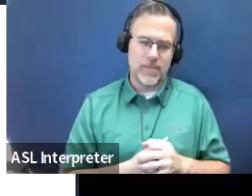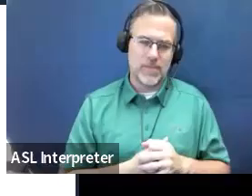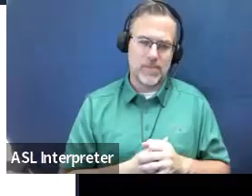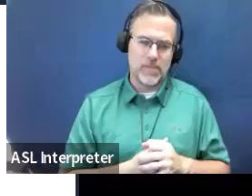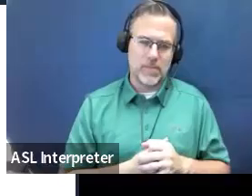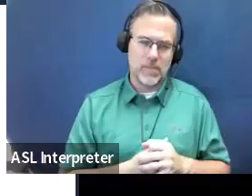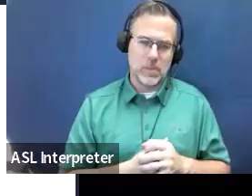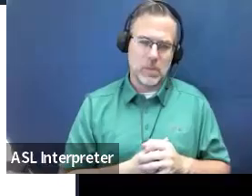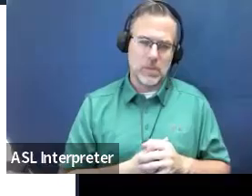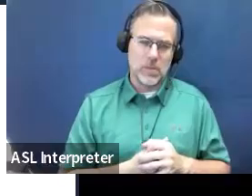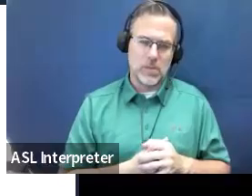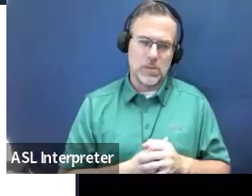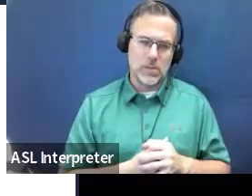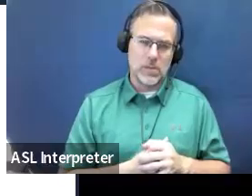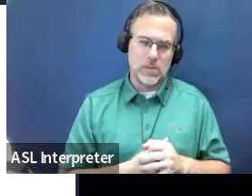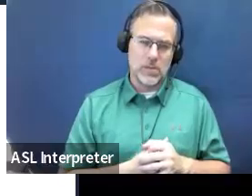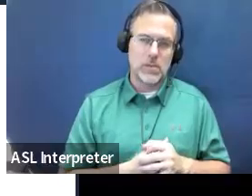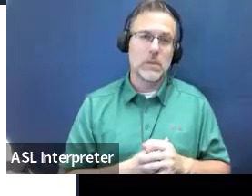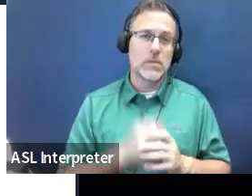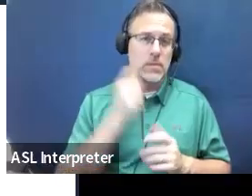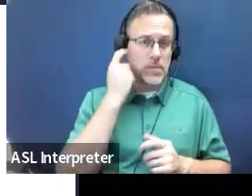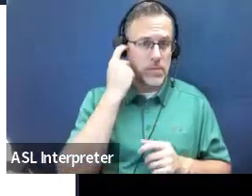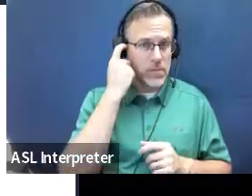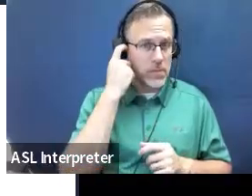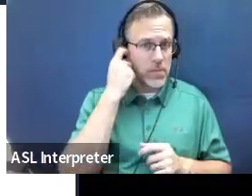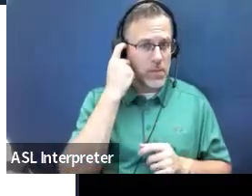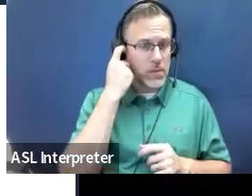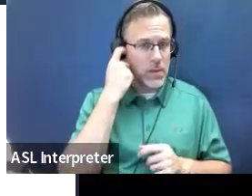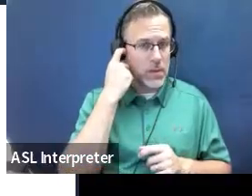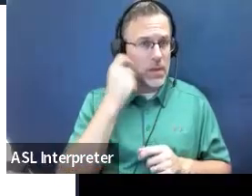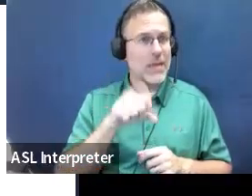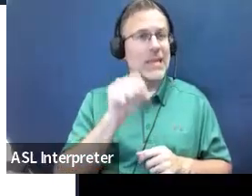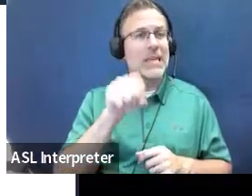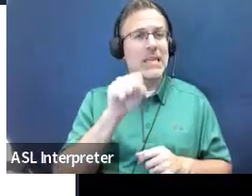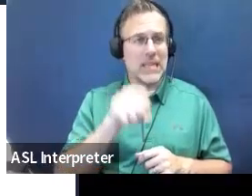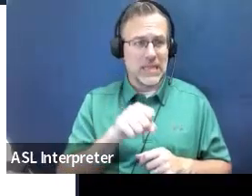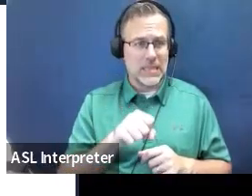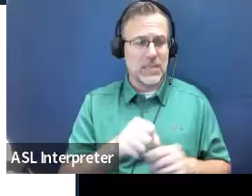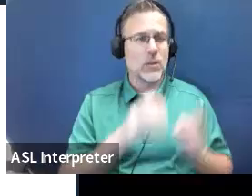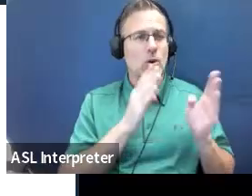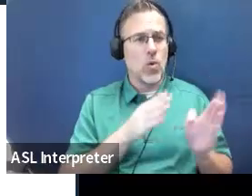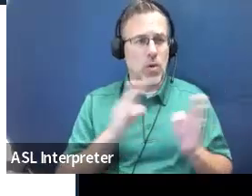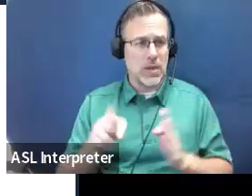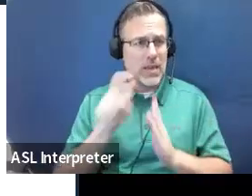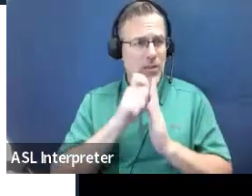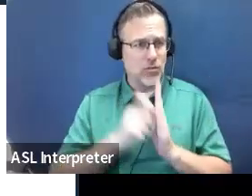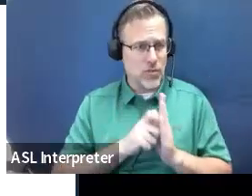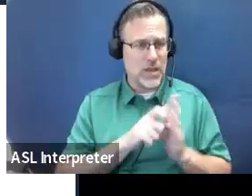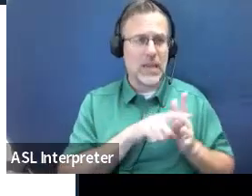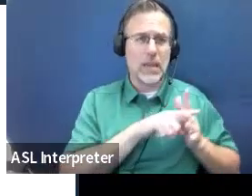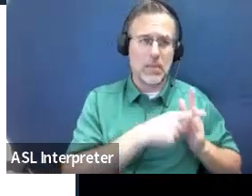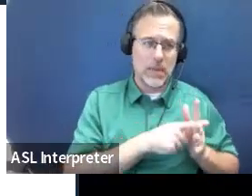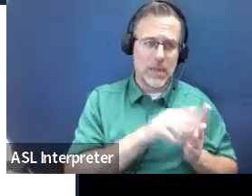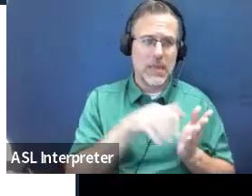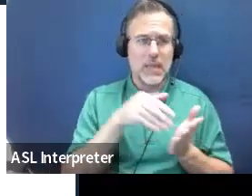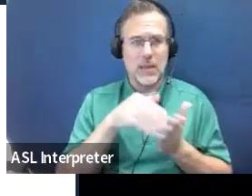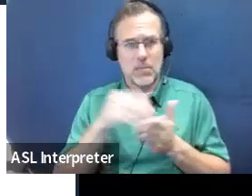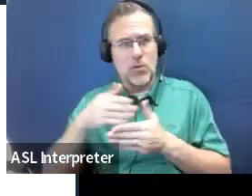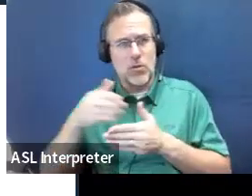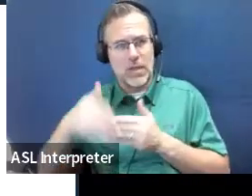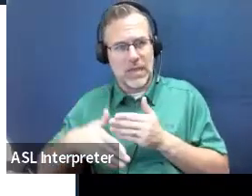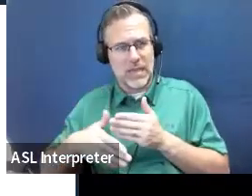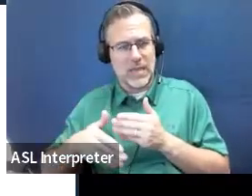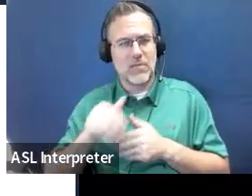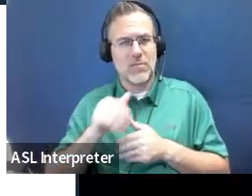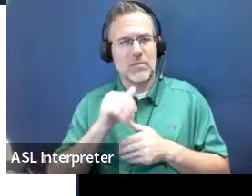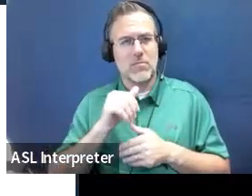yeah, and definitely started changing those to be about organized writing with a beginning, middle, and an end rather than 3 paragraphs,